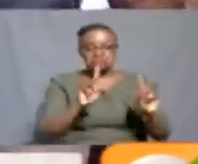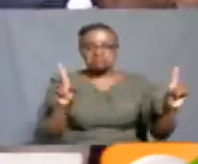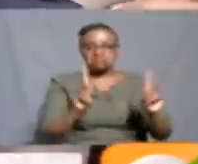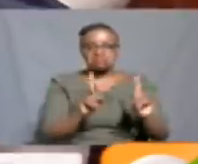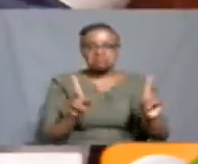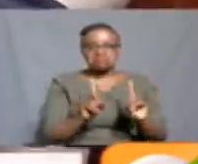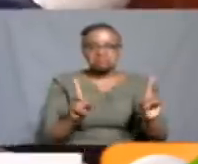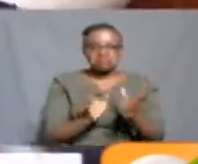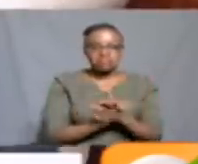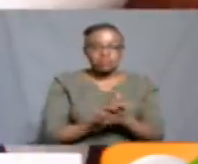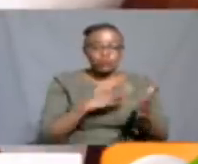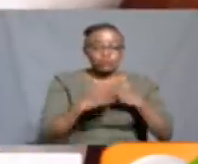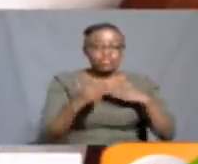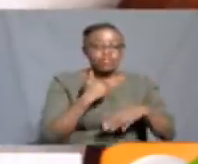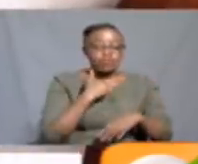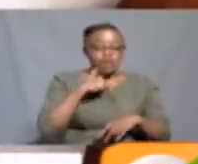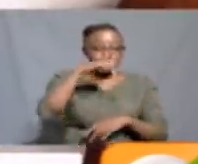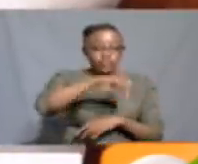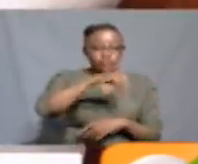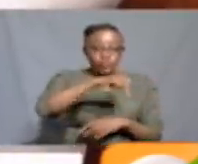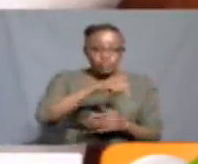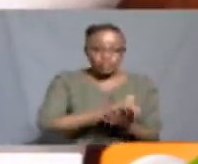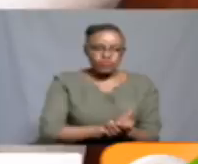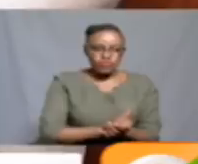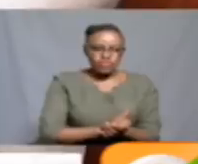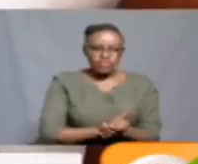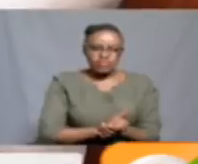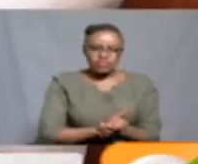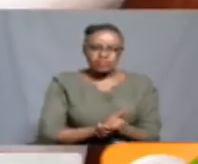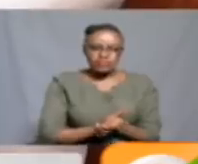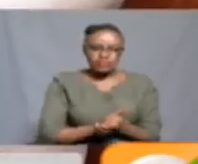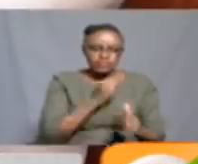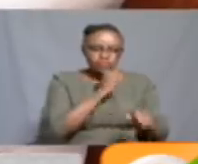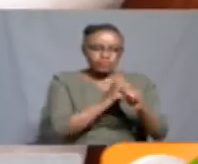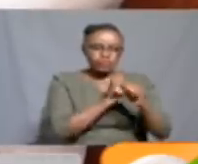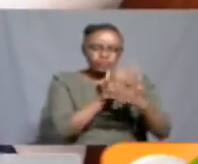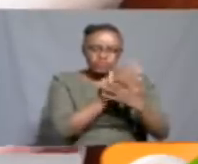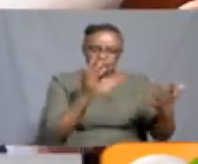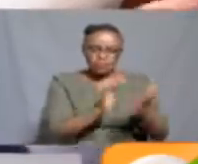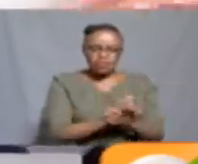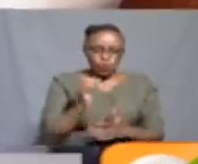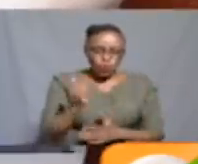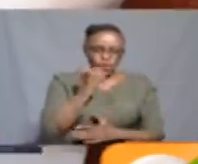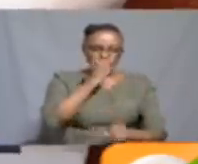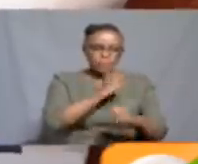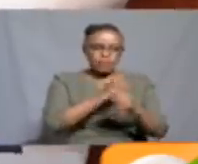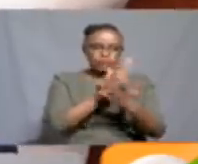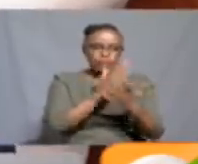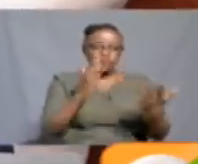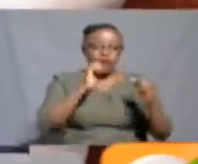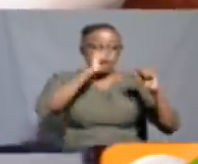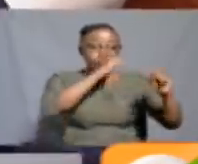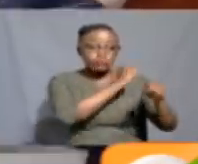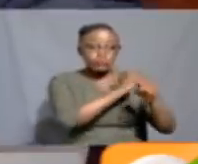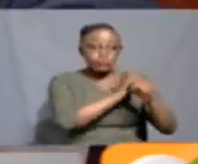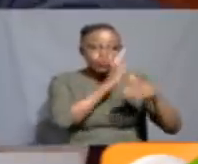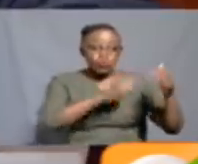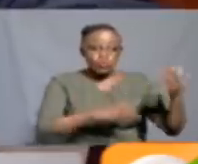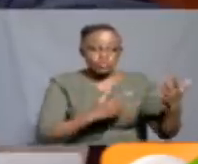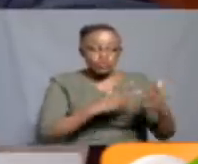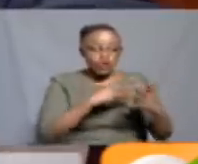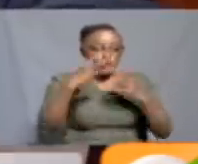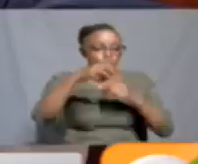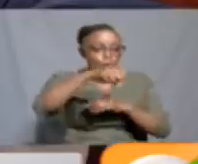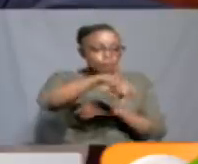you what you are today. Get up. Do something. Now they'll ask me, what can I do? Go and plant a